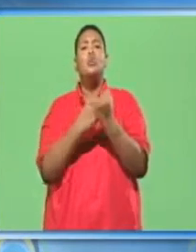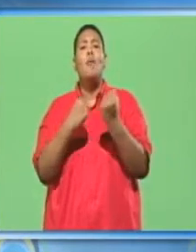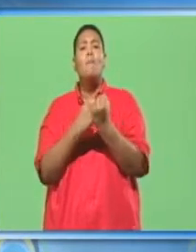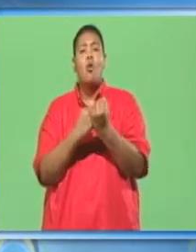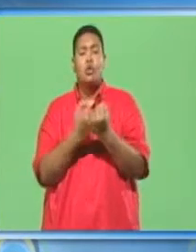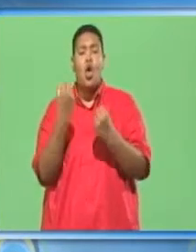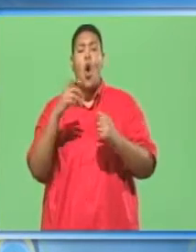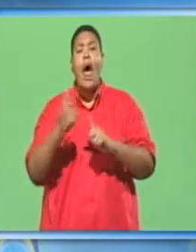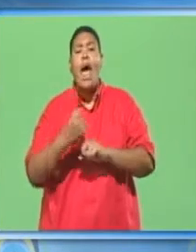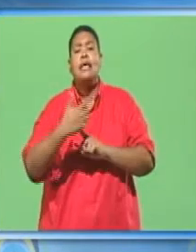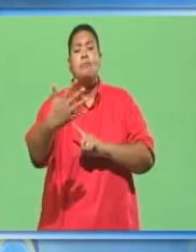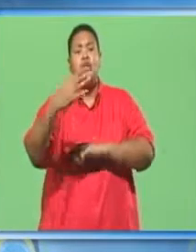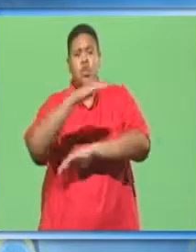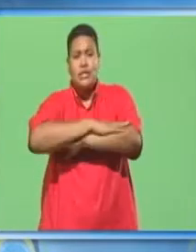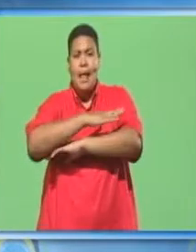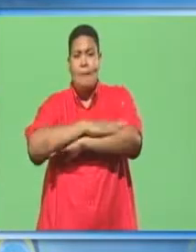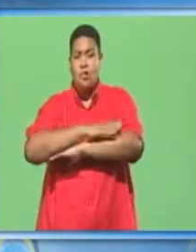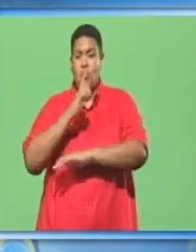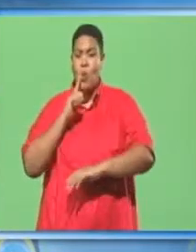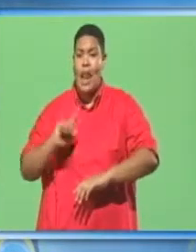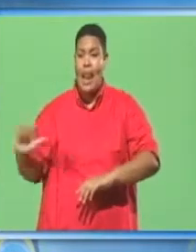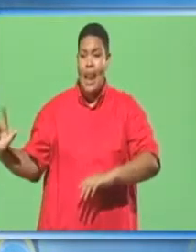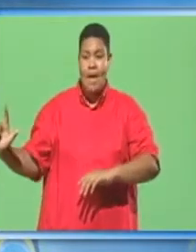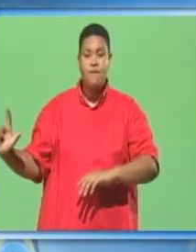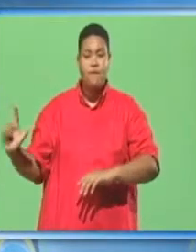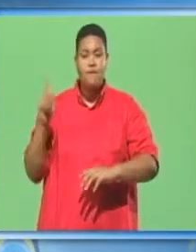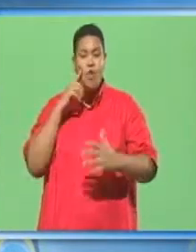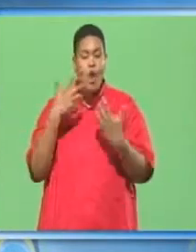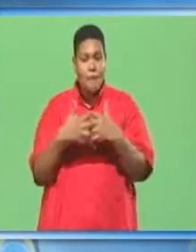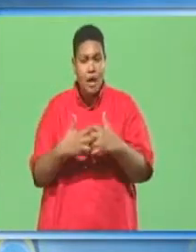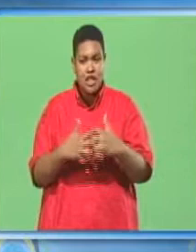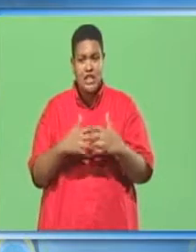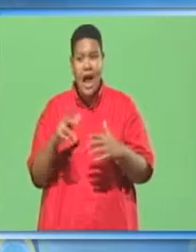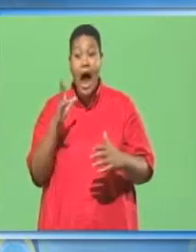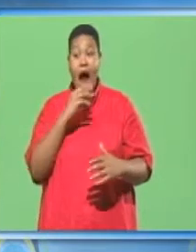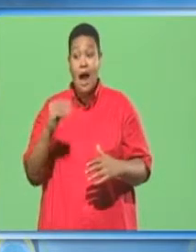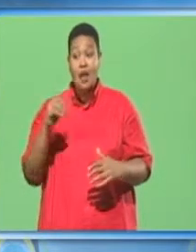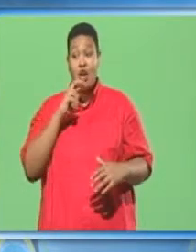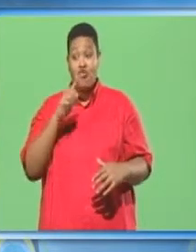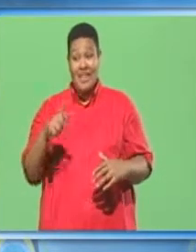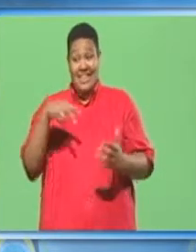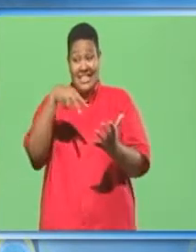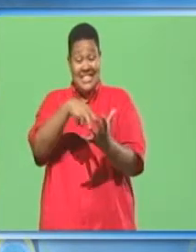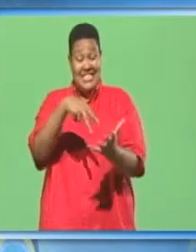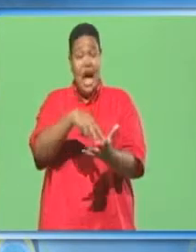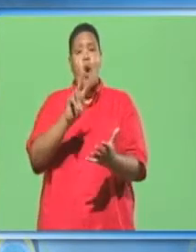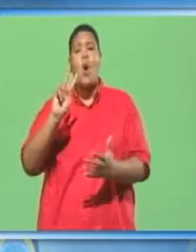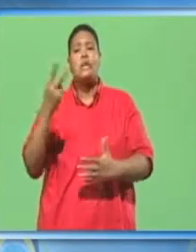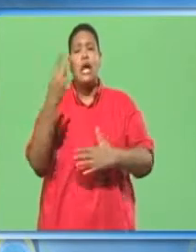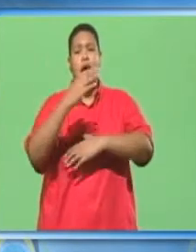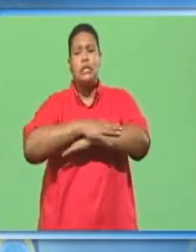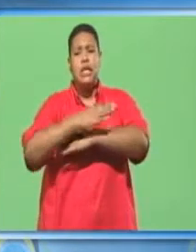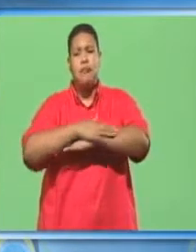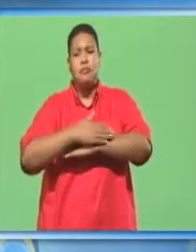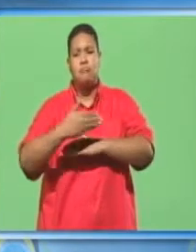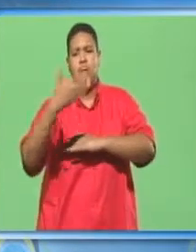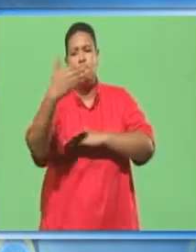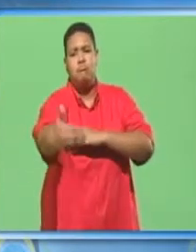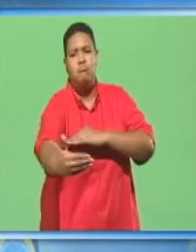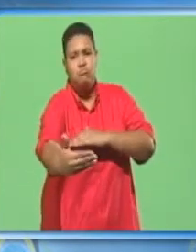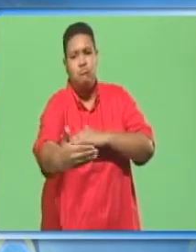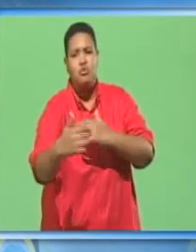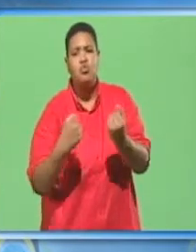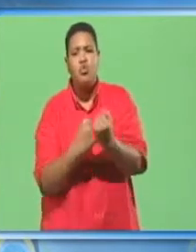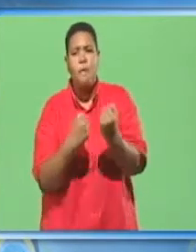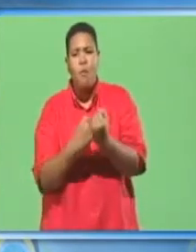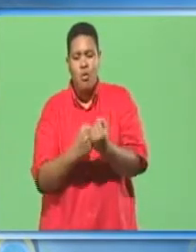or expansion table to the left side of the machine and a roller stand or a second table to support the length of the